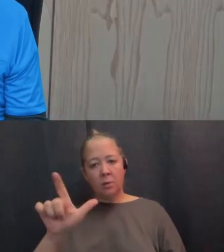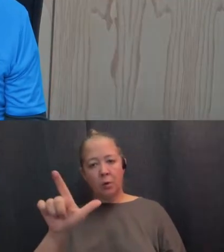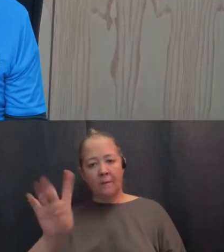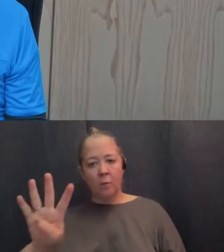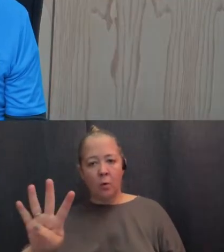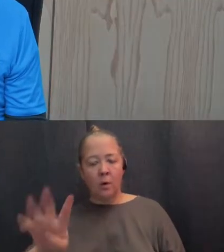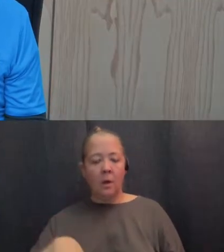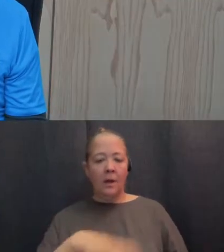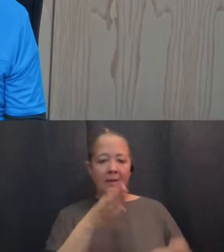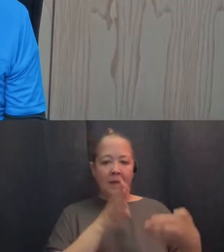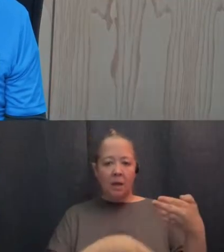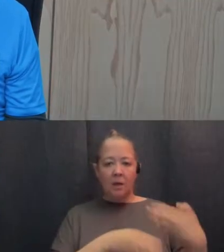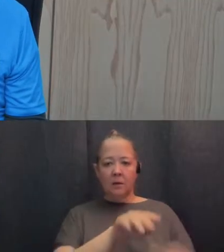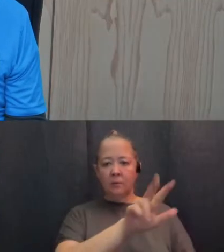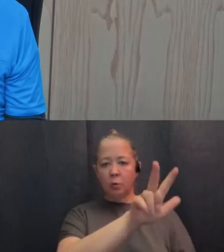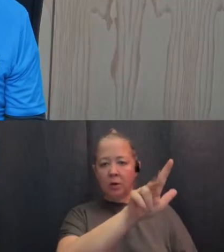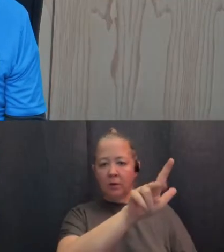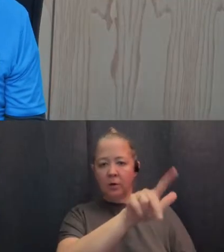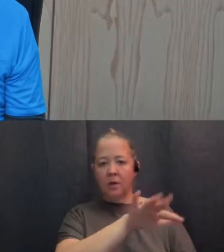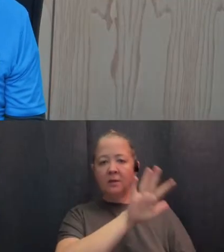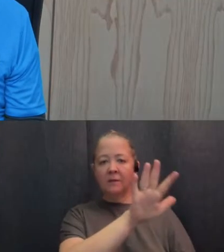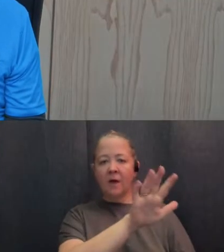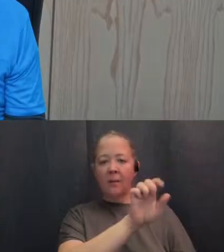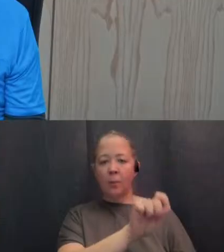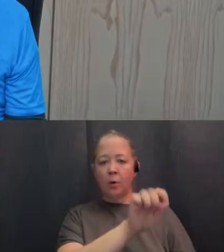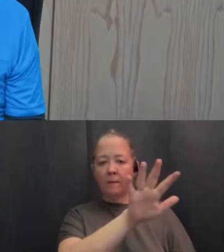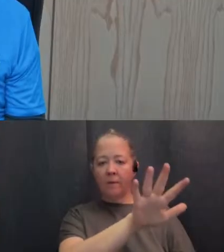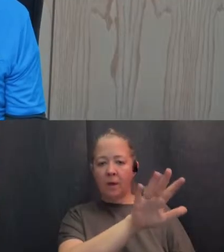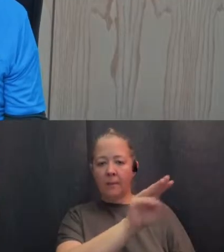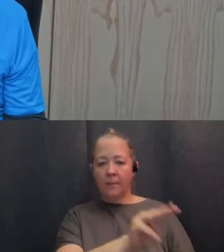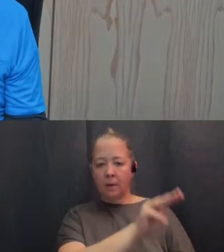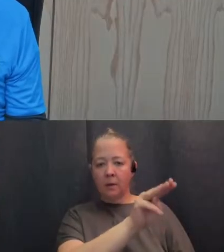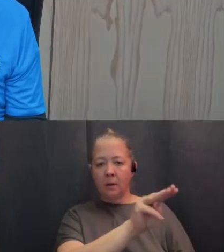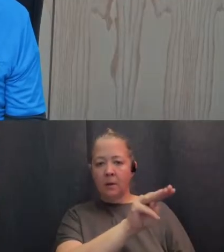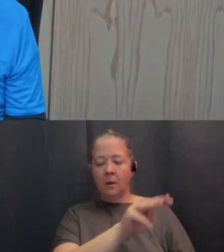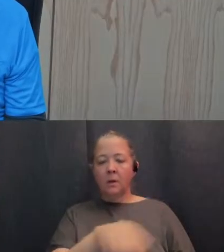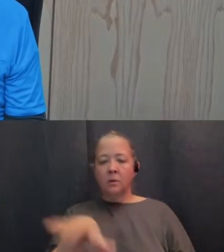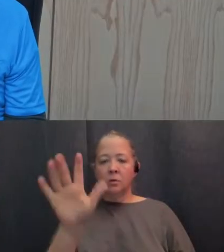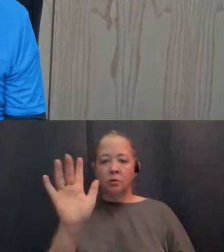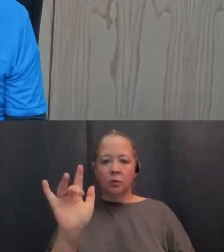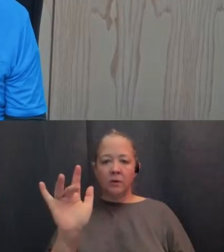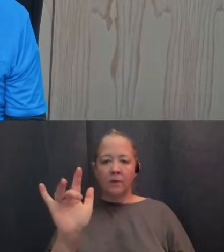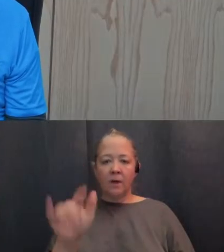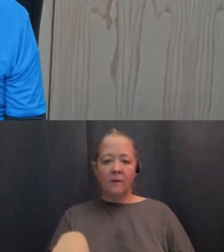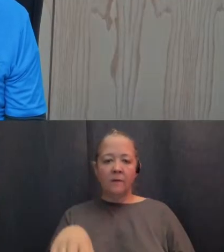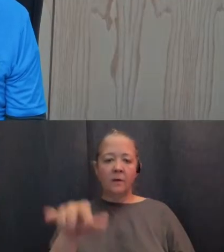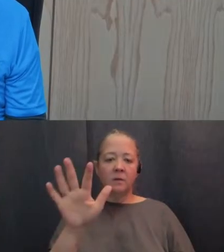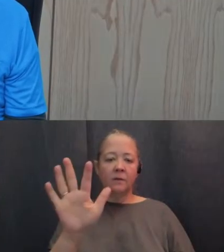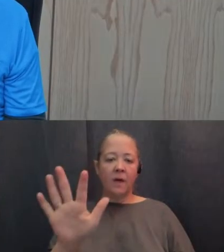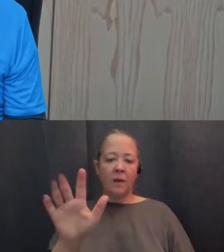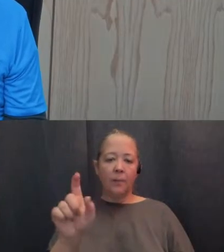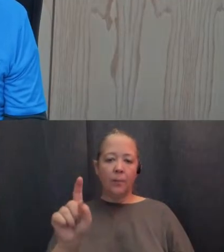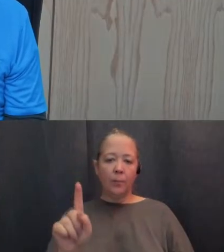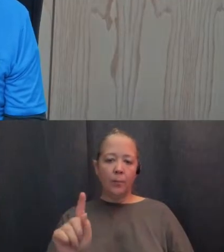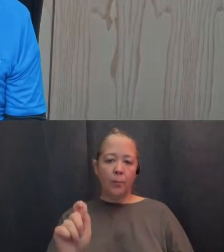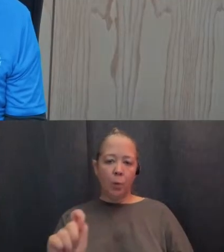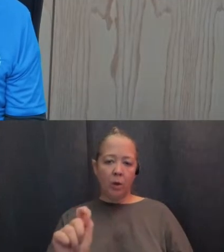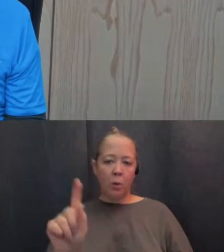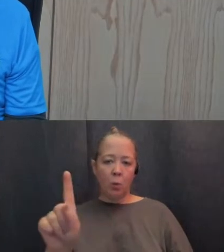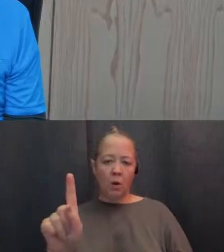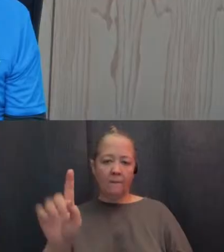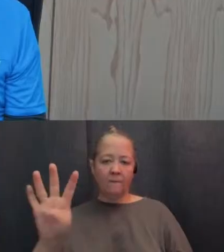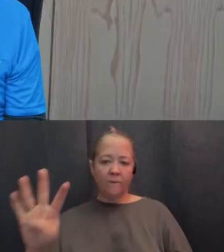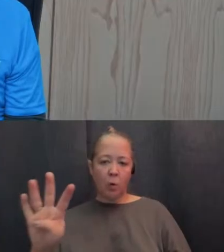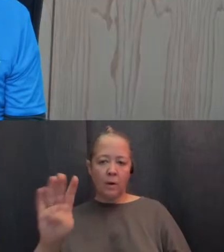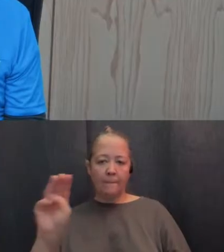million. At the end of 25, it was 5.14 million. Last year,